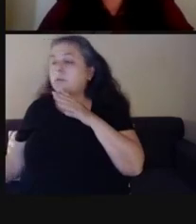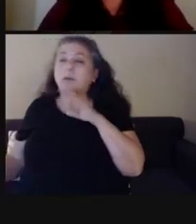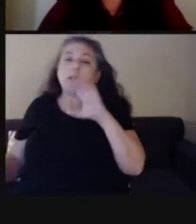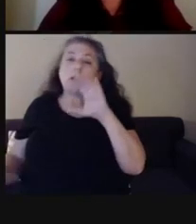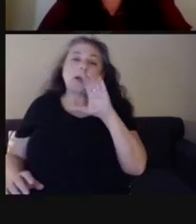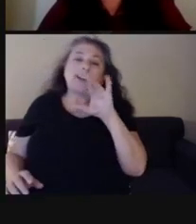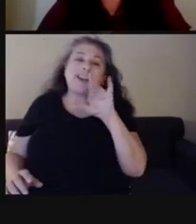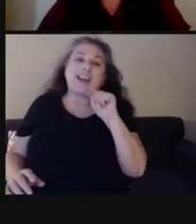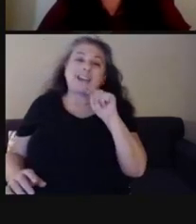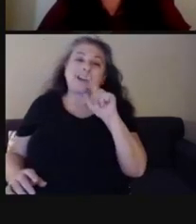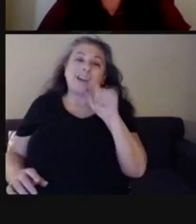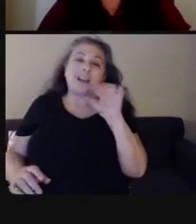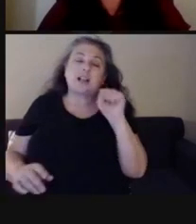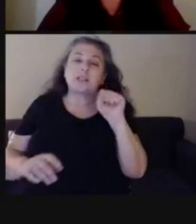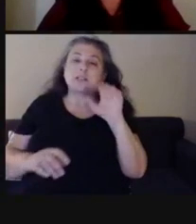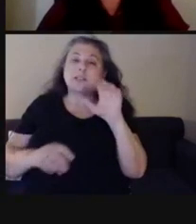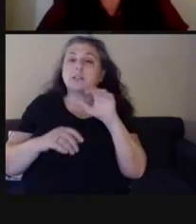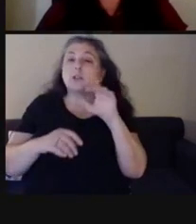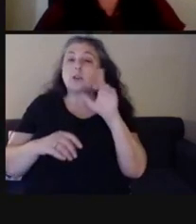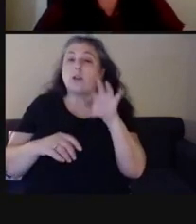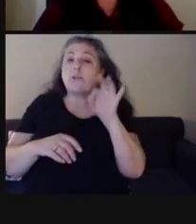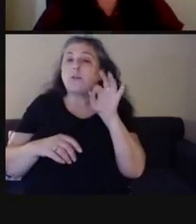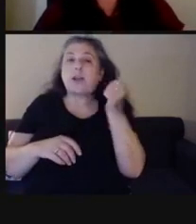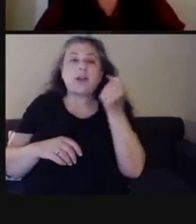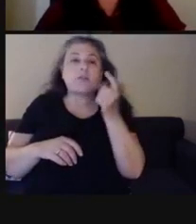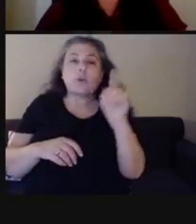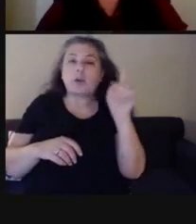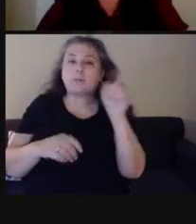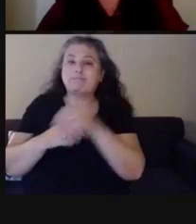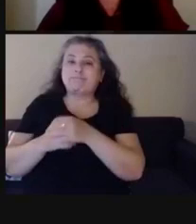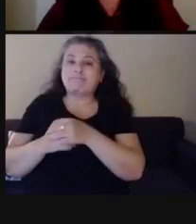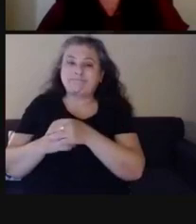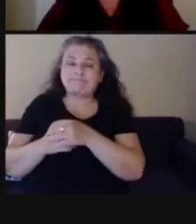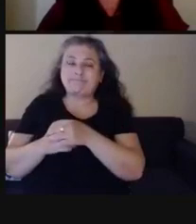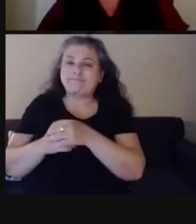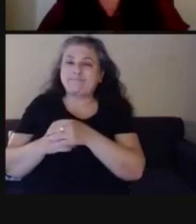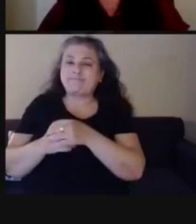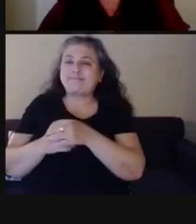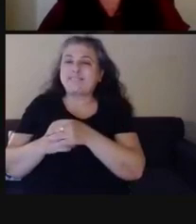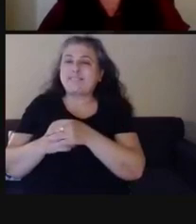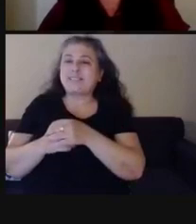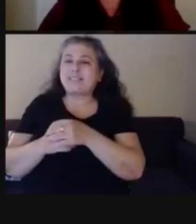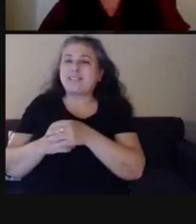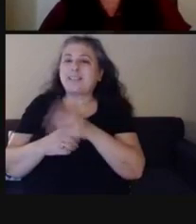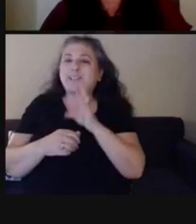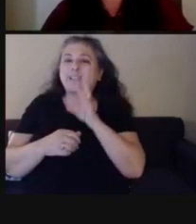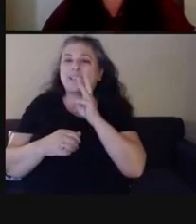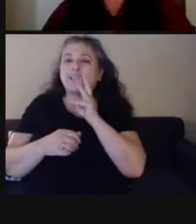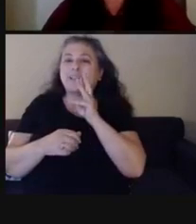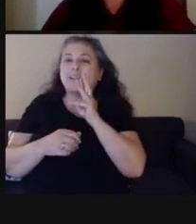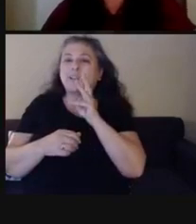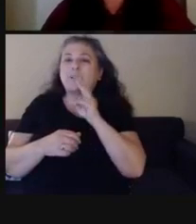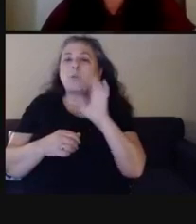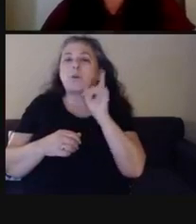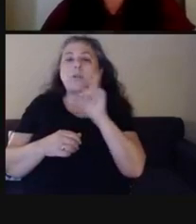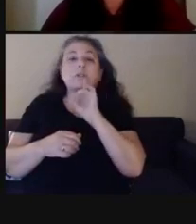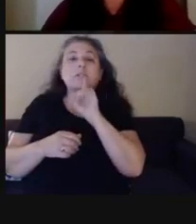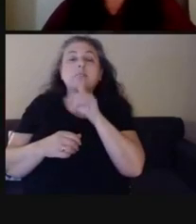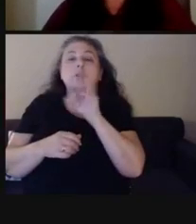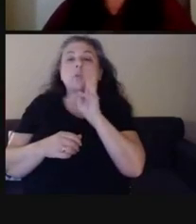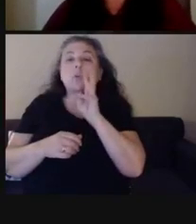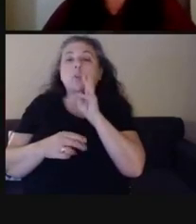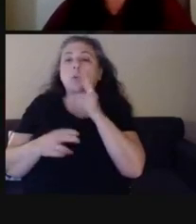cattails. So cattails you can find everywhere. There's basically water. This is called